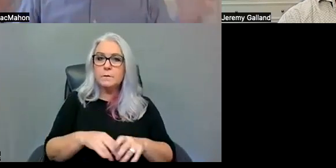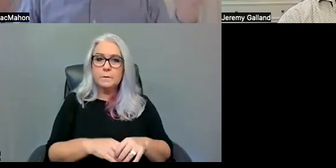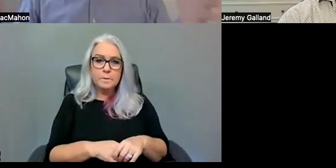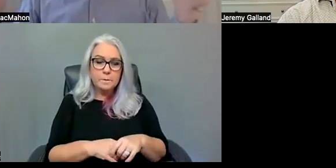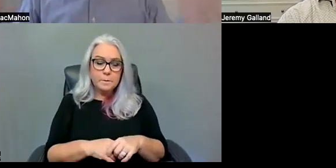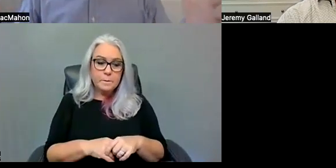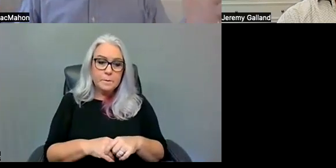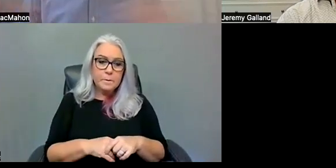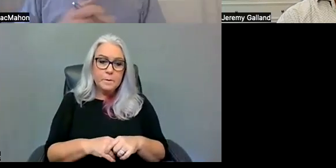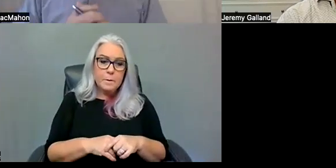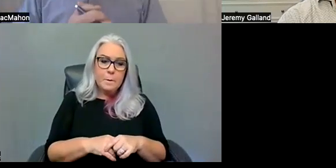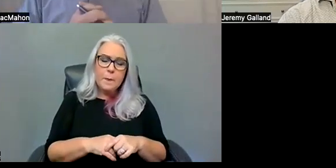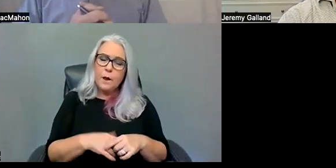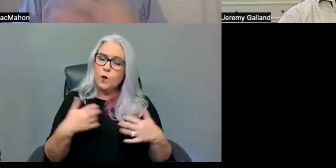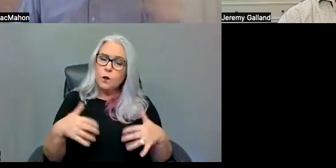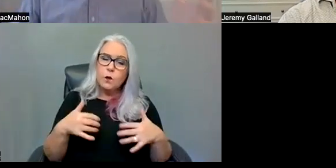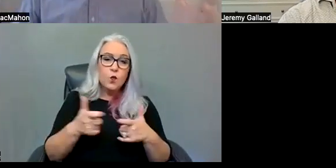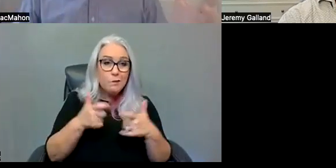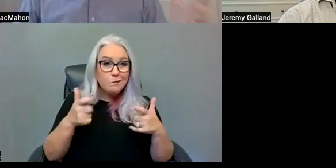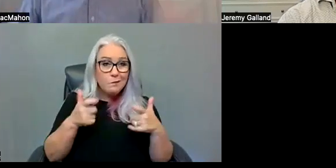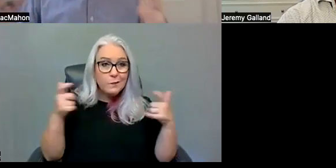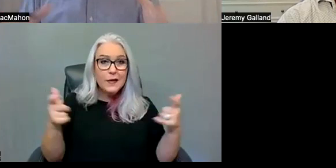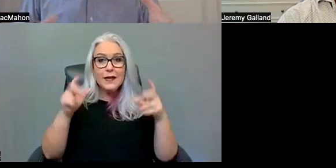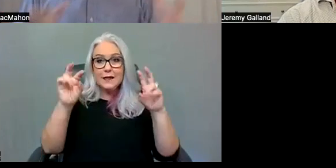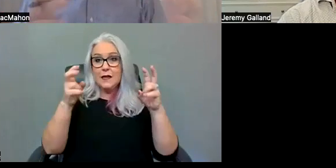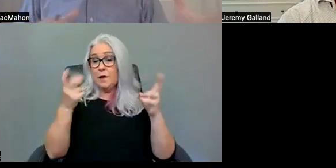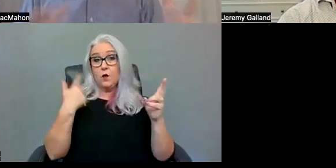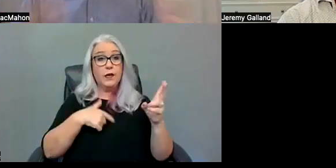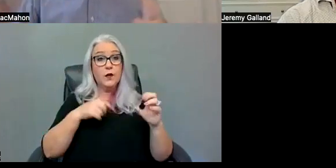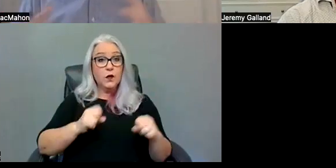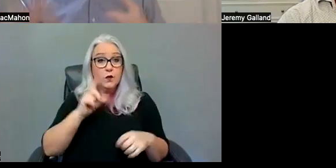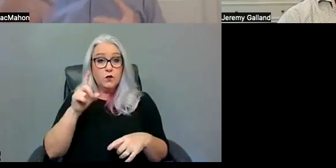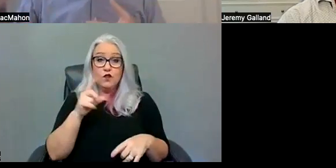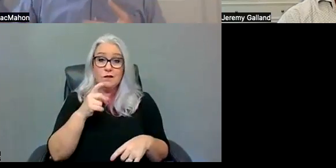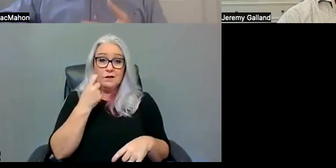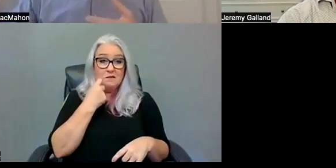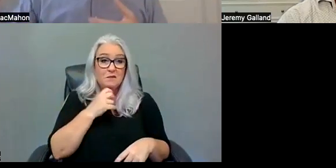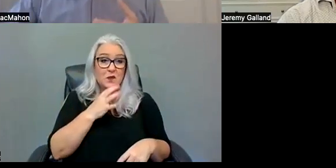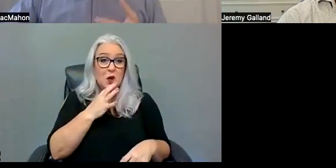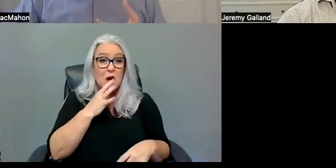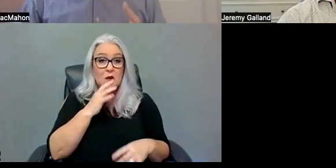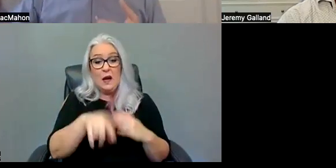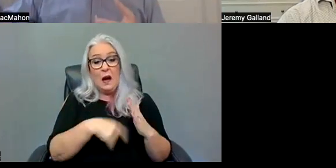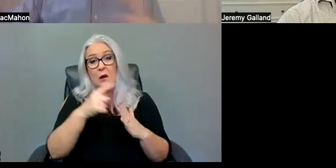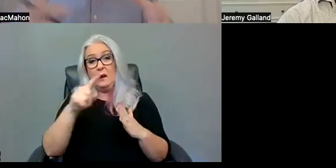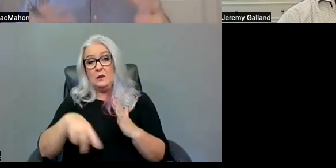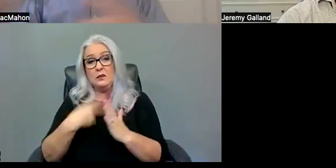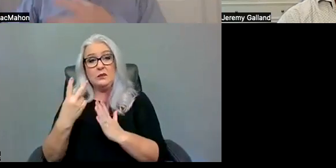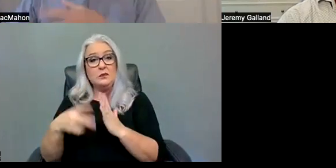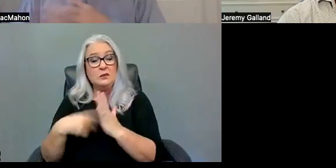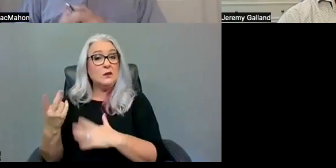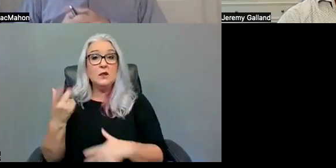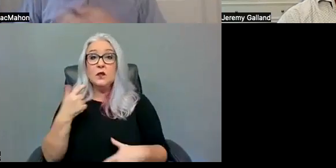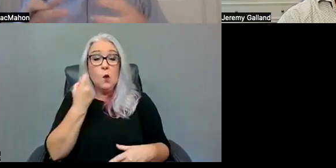It's such a huge topic that I think we could spend an hour and a half just talking about tech in schools, about things like ChatGPT and what's happening